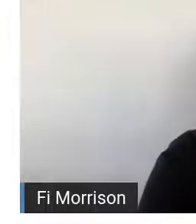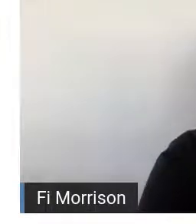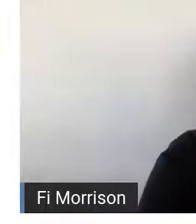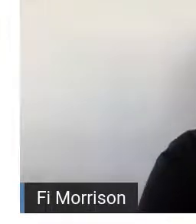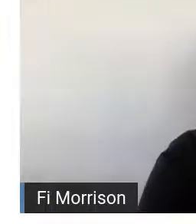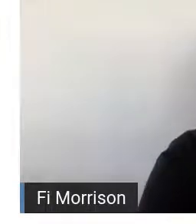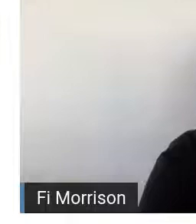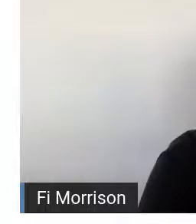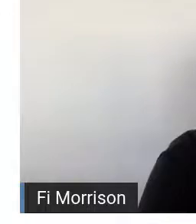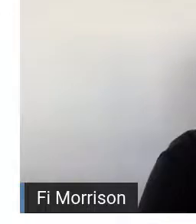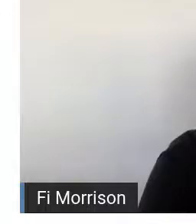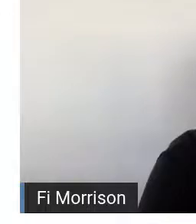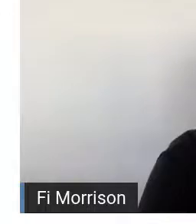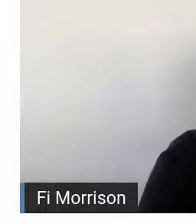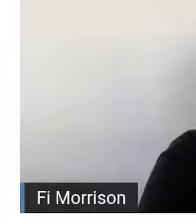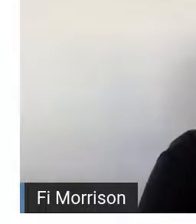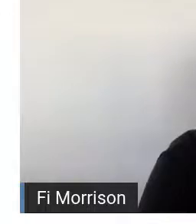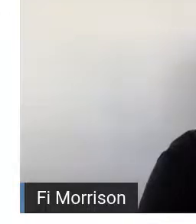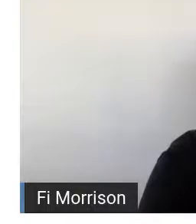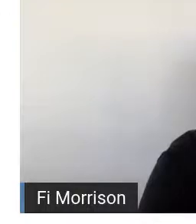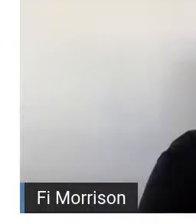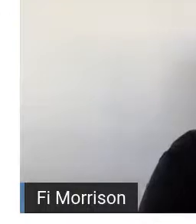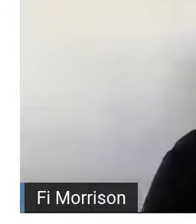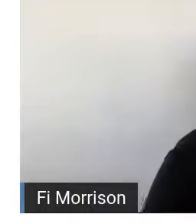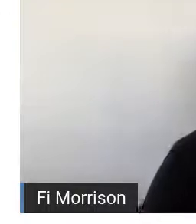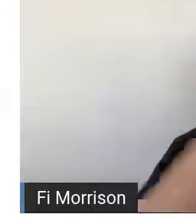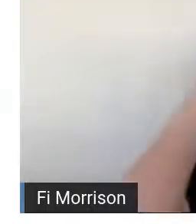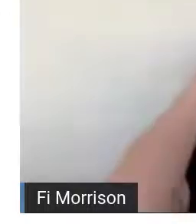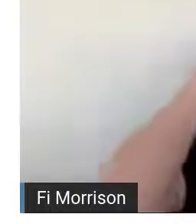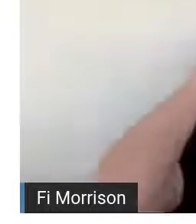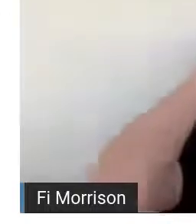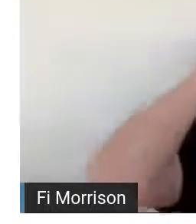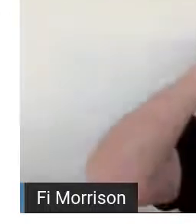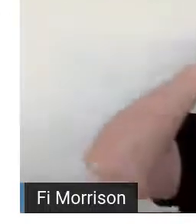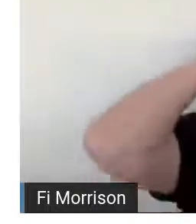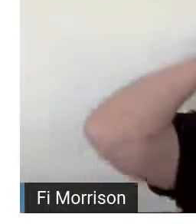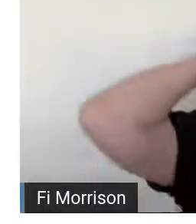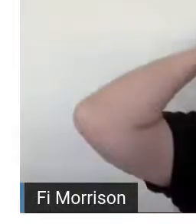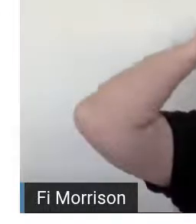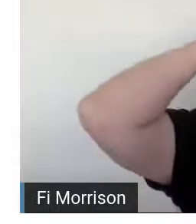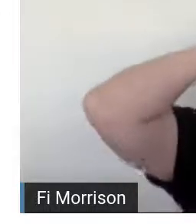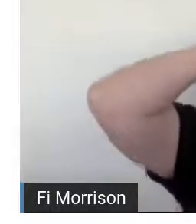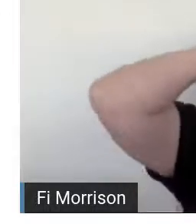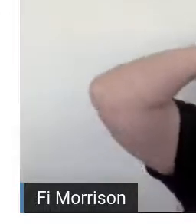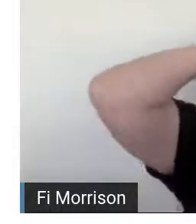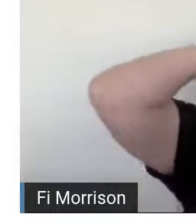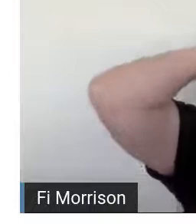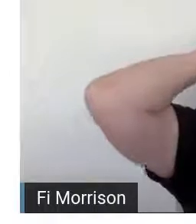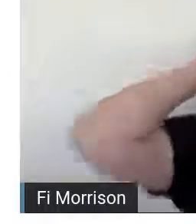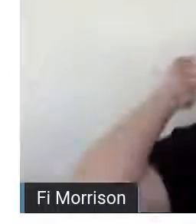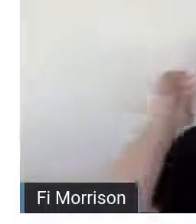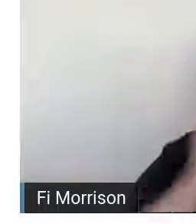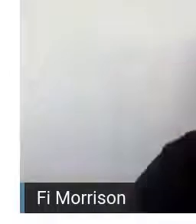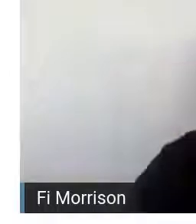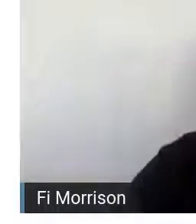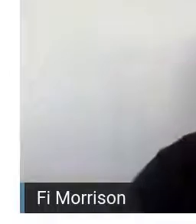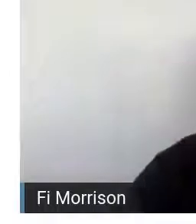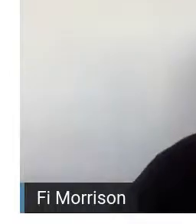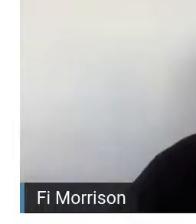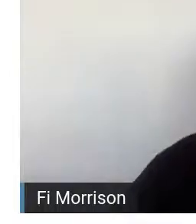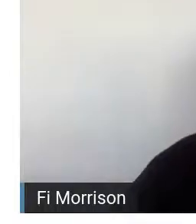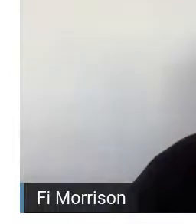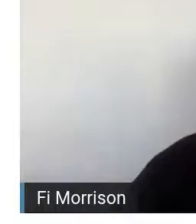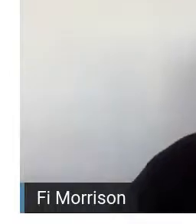first country whose first people invented bread. Own it. It's a really deadly thing to own. But once